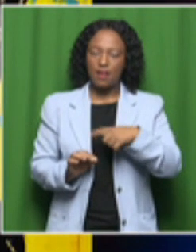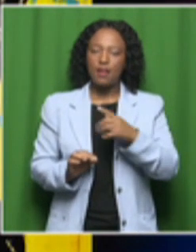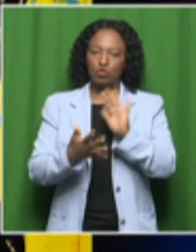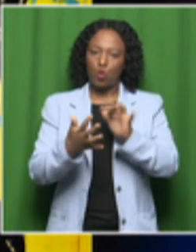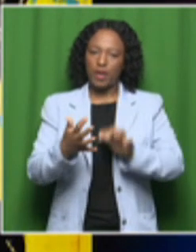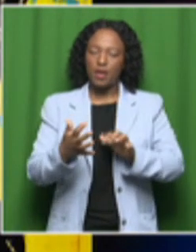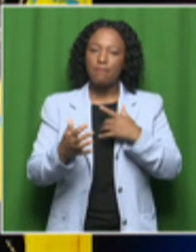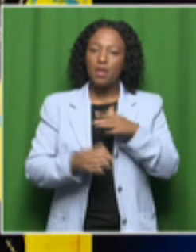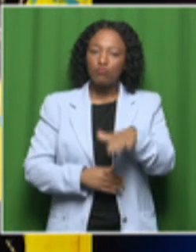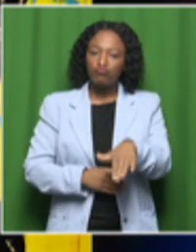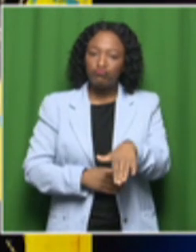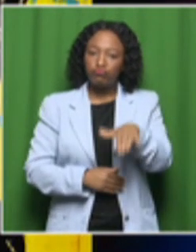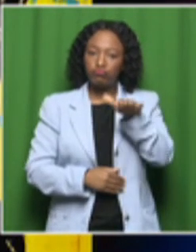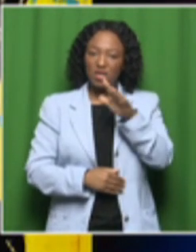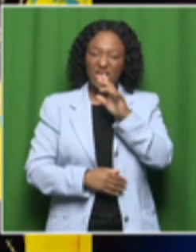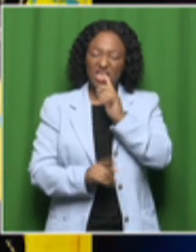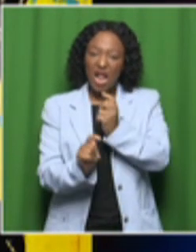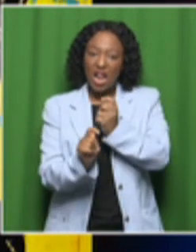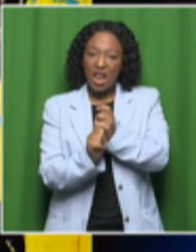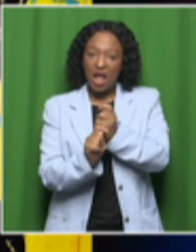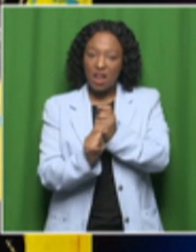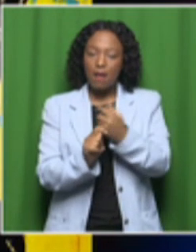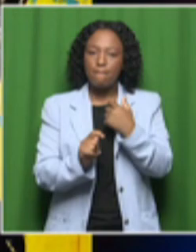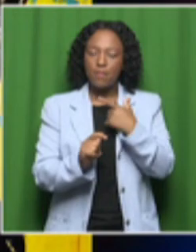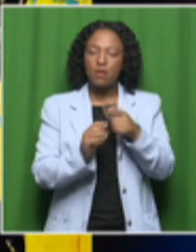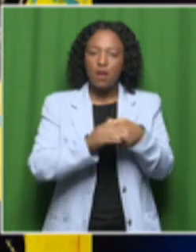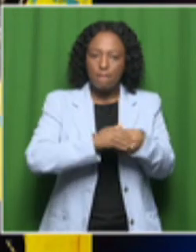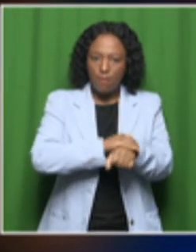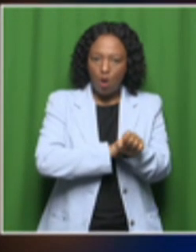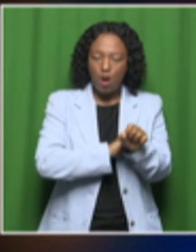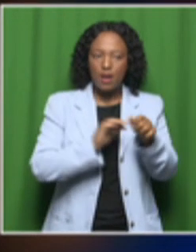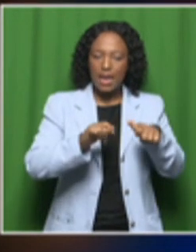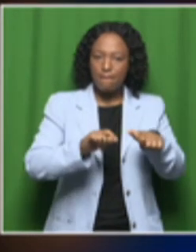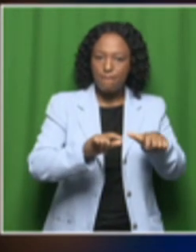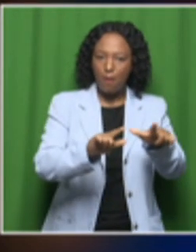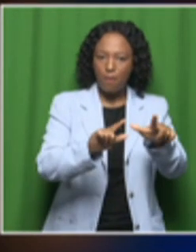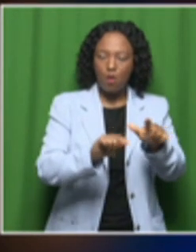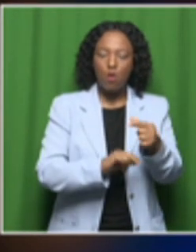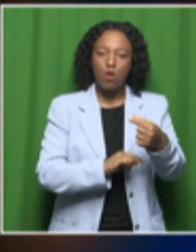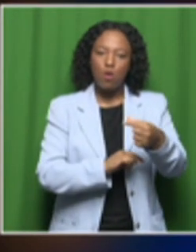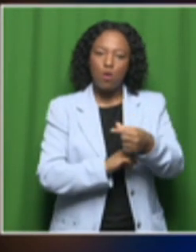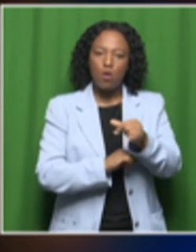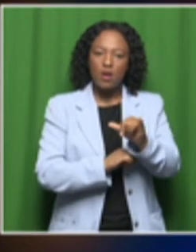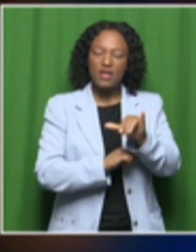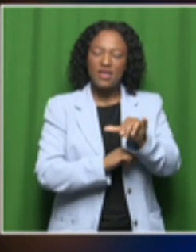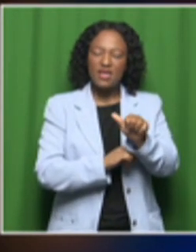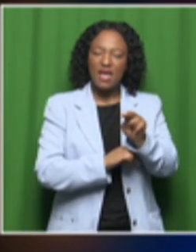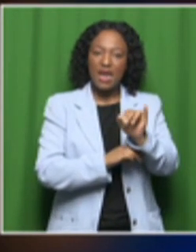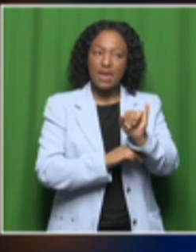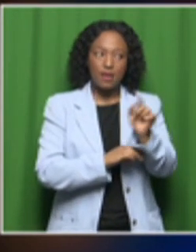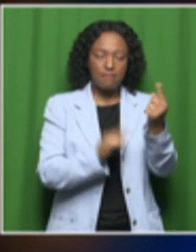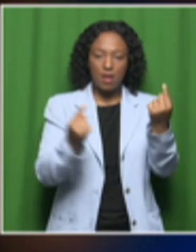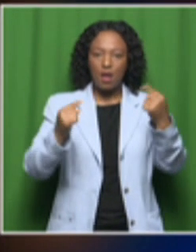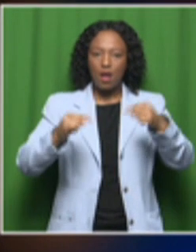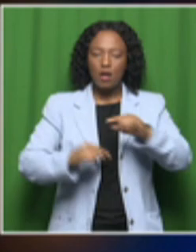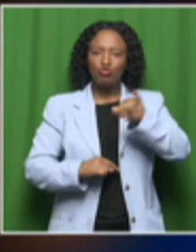camps. So when moving from Limpopo, I was born in Limpopo in Guyana. When moving from Limpopo, I had this imagination of